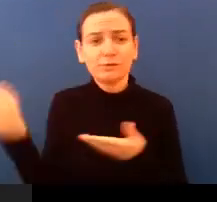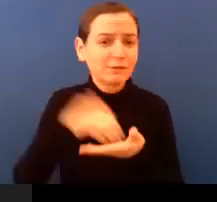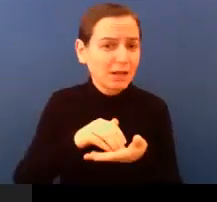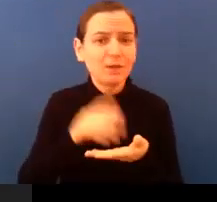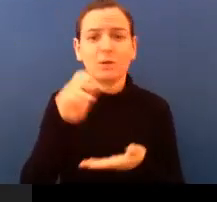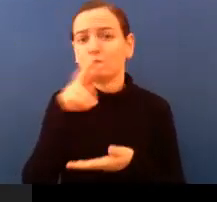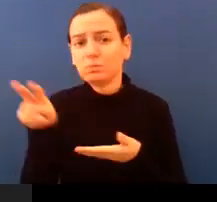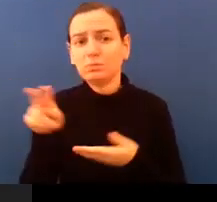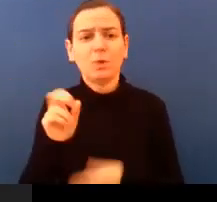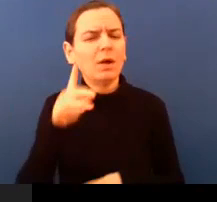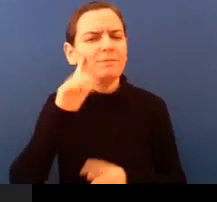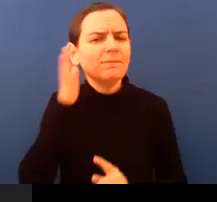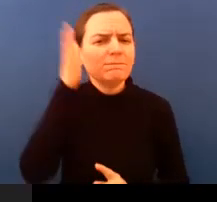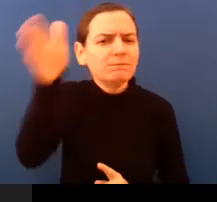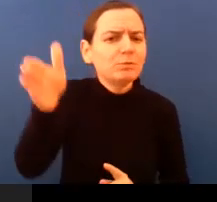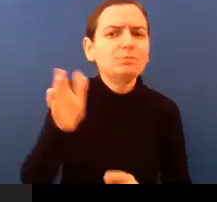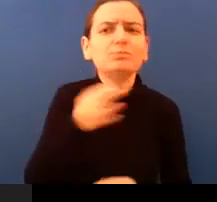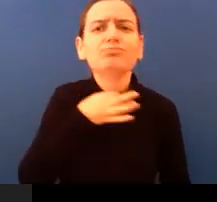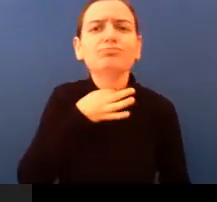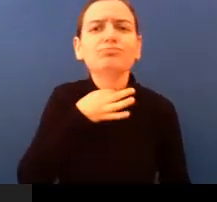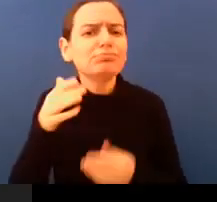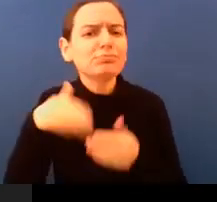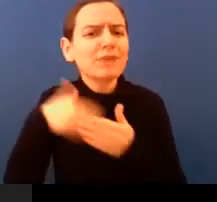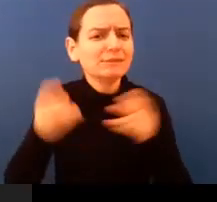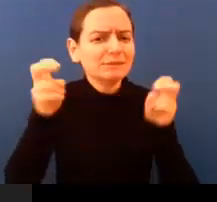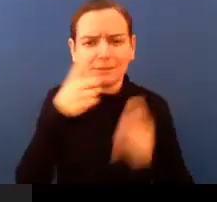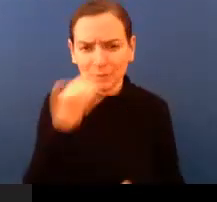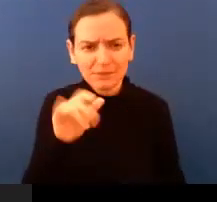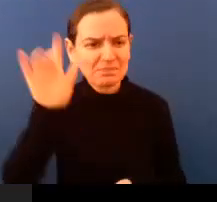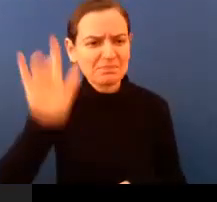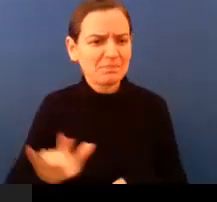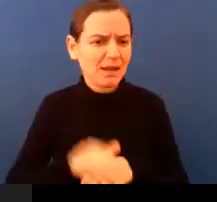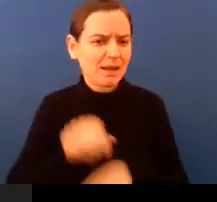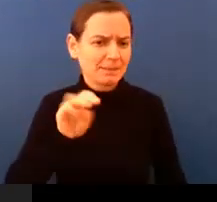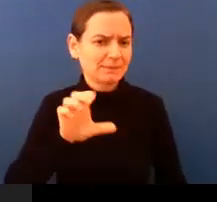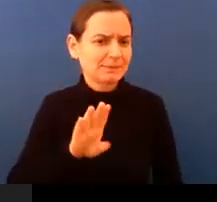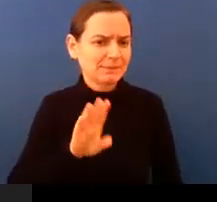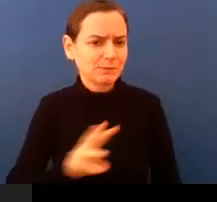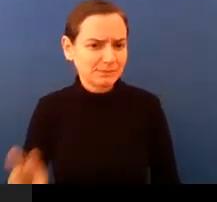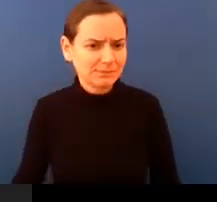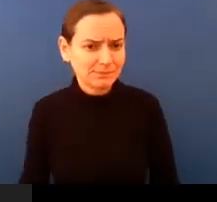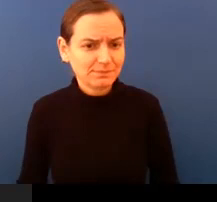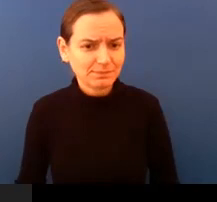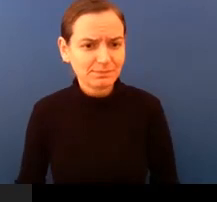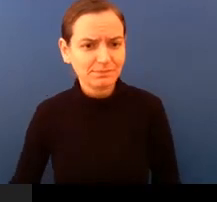on the O&M page on MCB's website, and you do have to search for it a little bit.